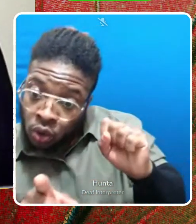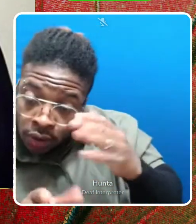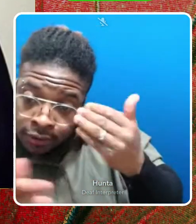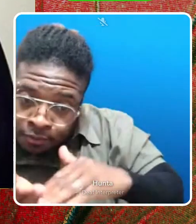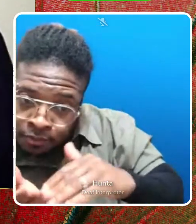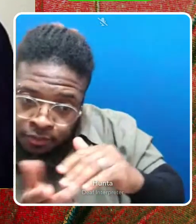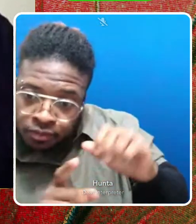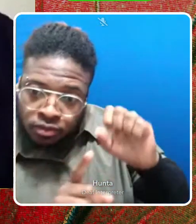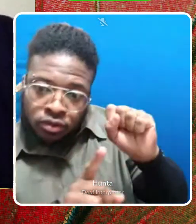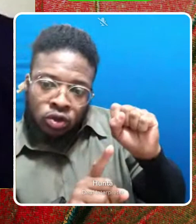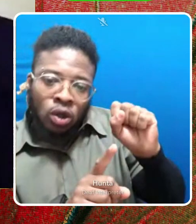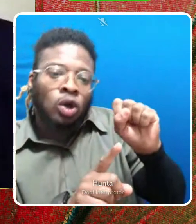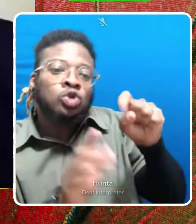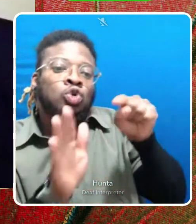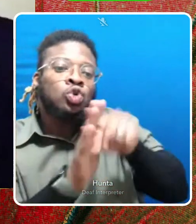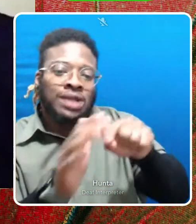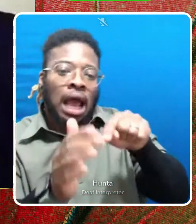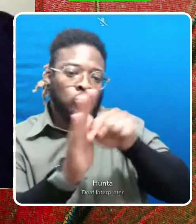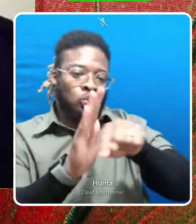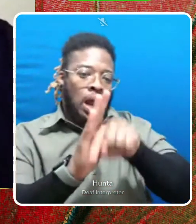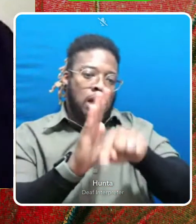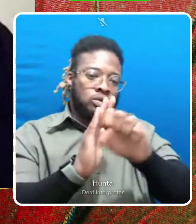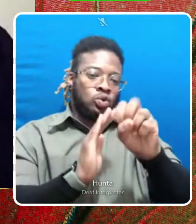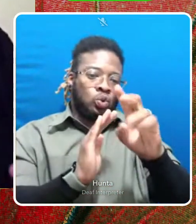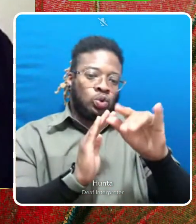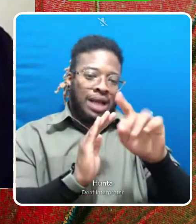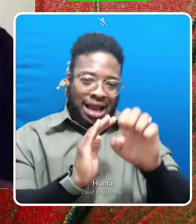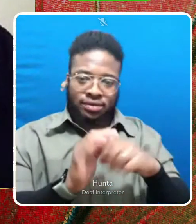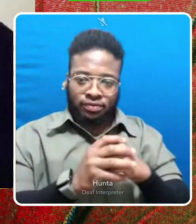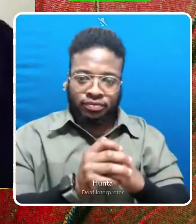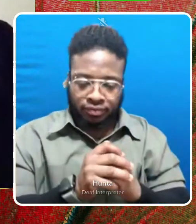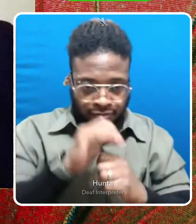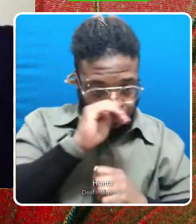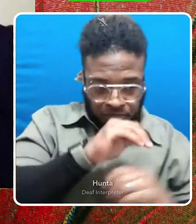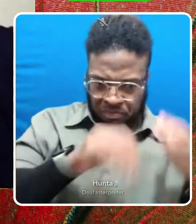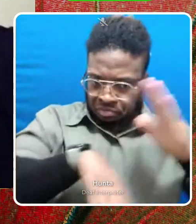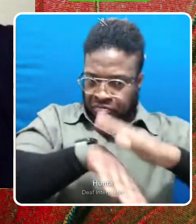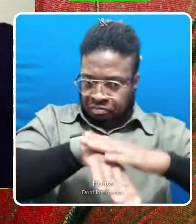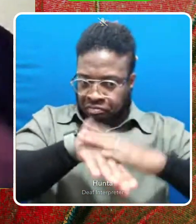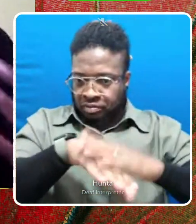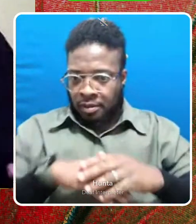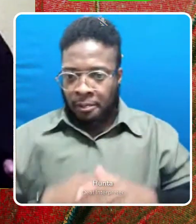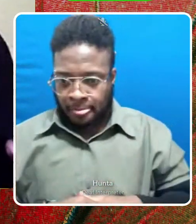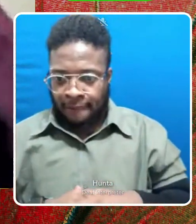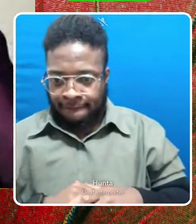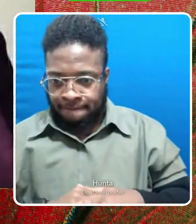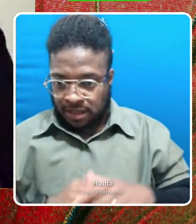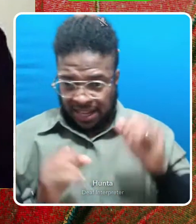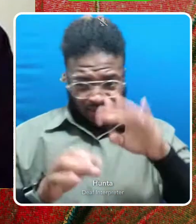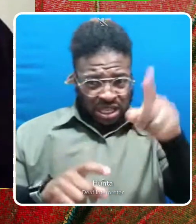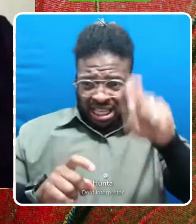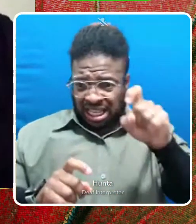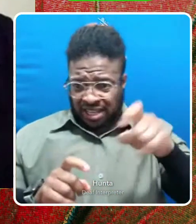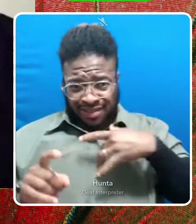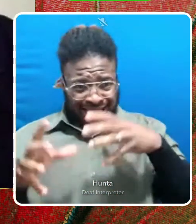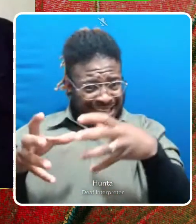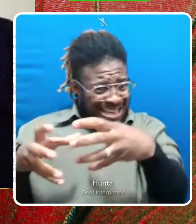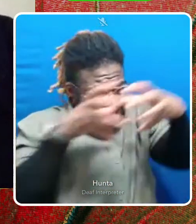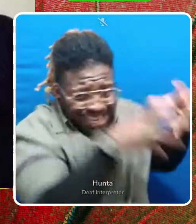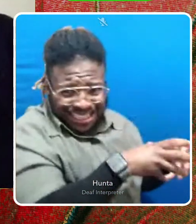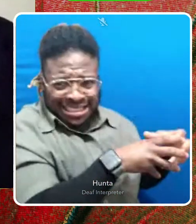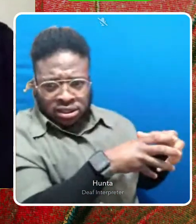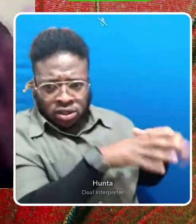way, y'all can, you know, as I say, exit and then come back.